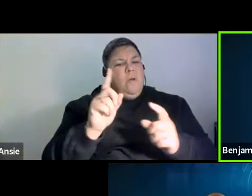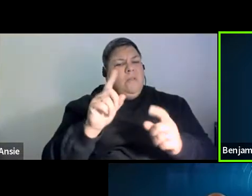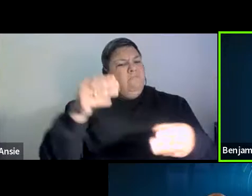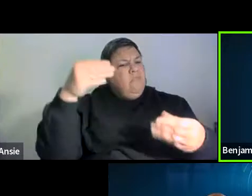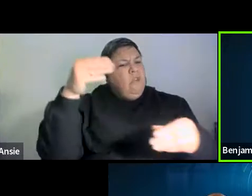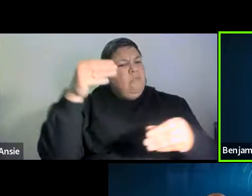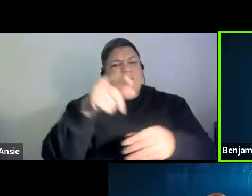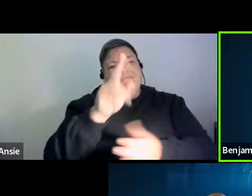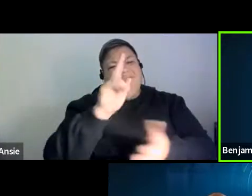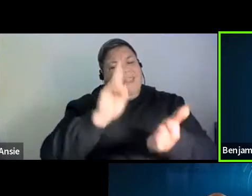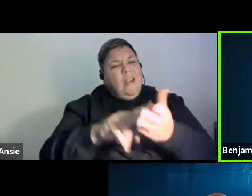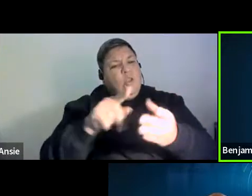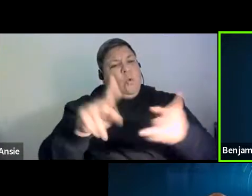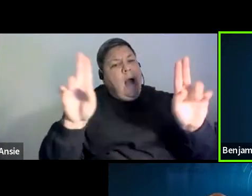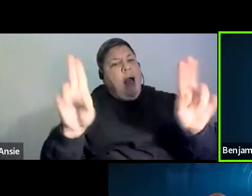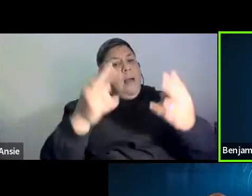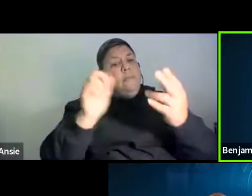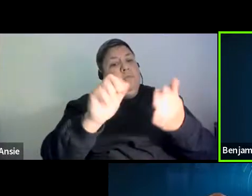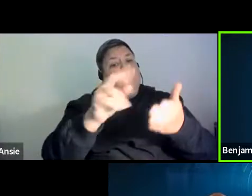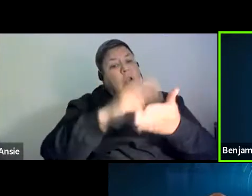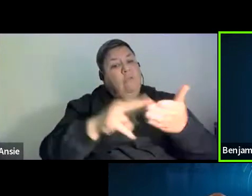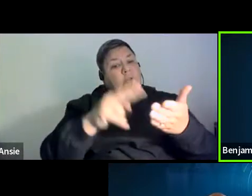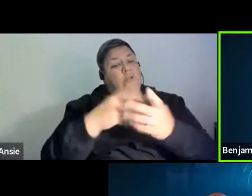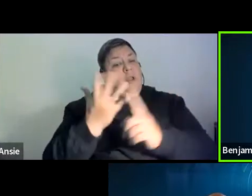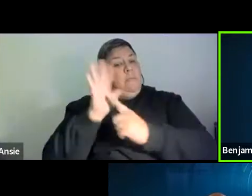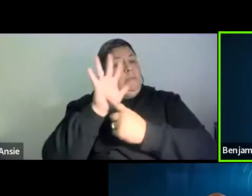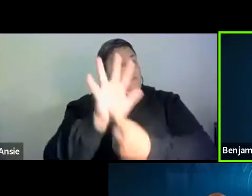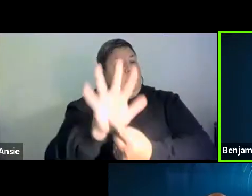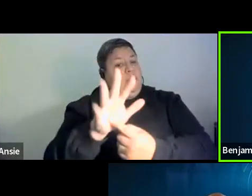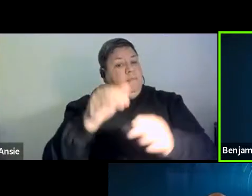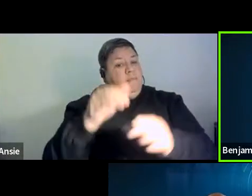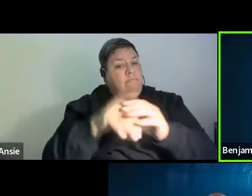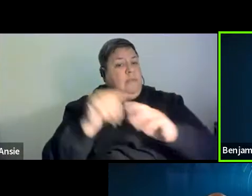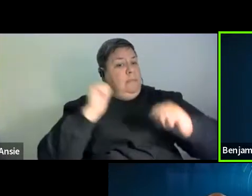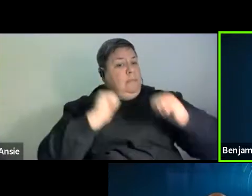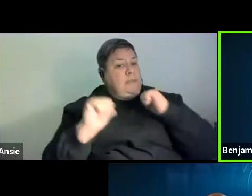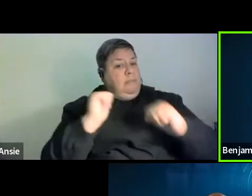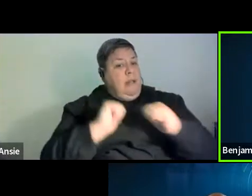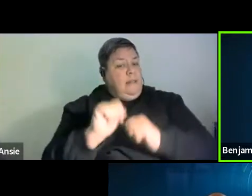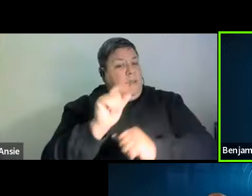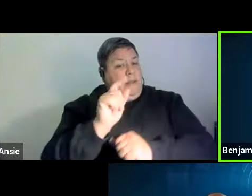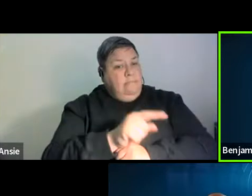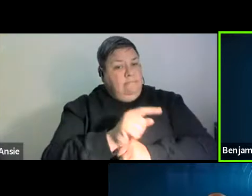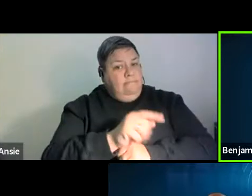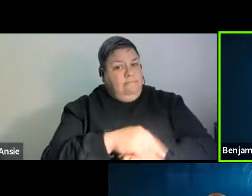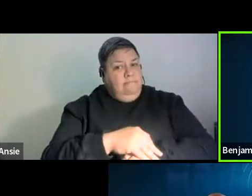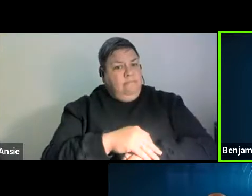to update the registered representative for a local municipality. I'm